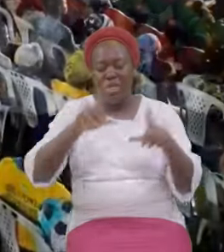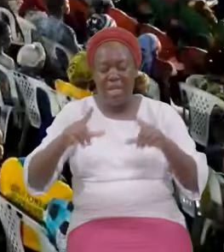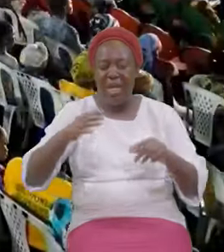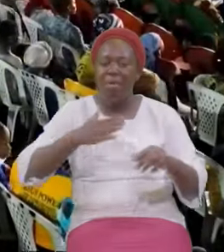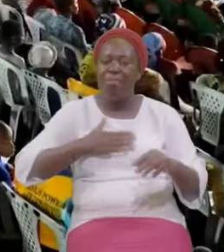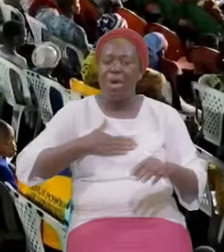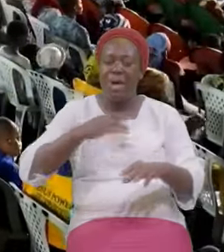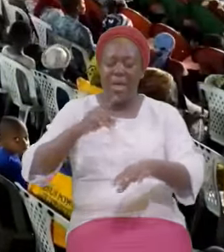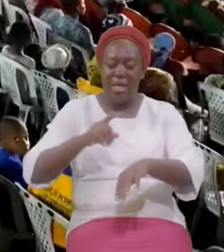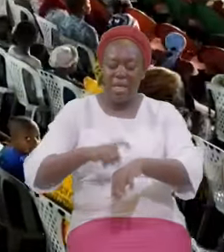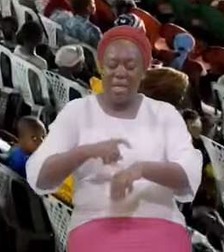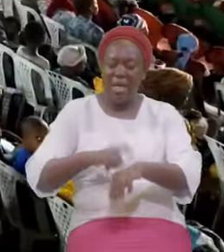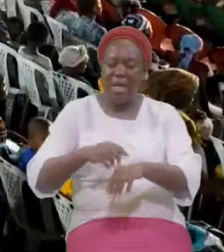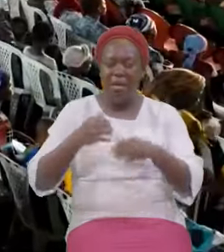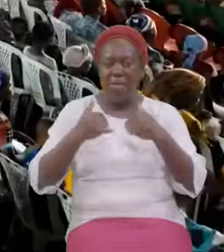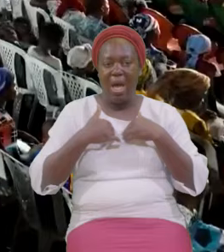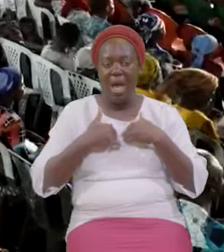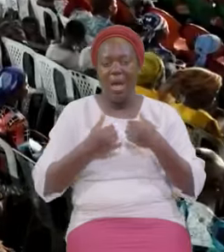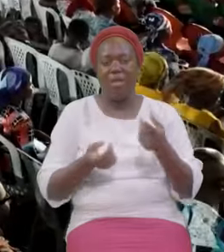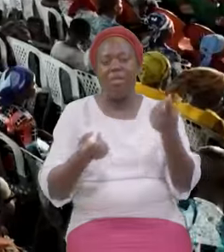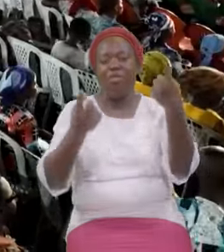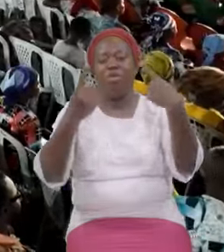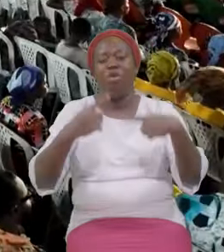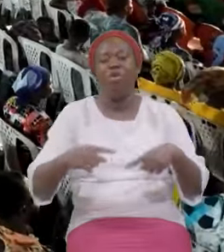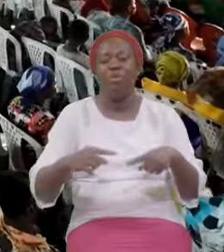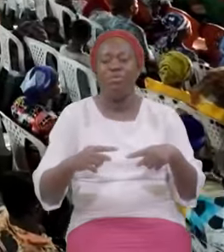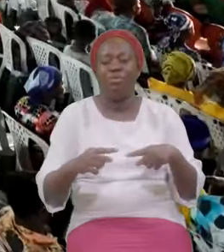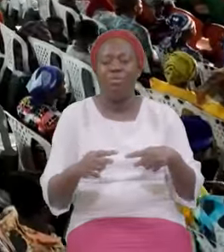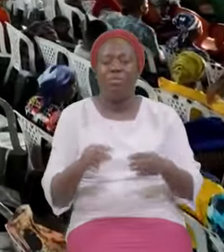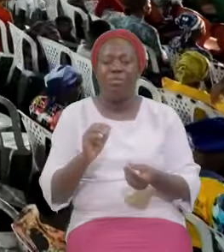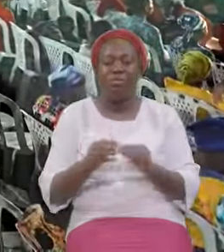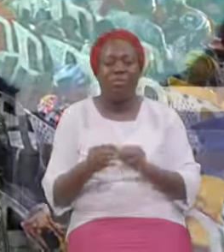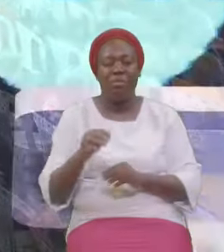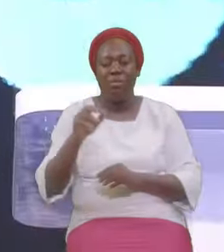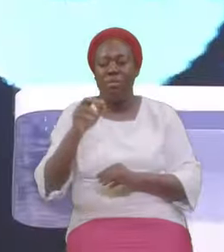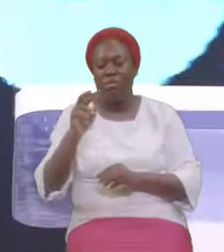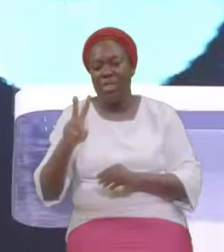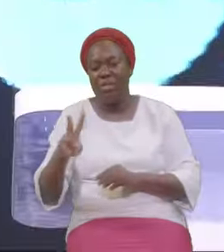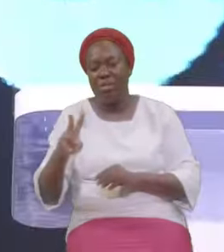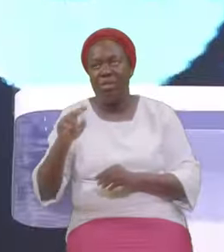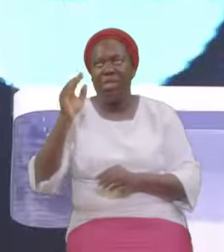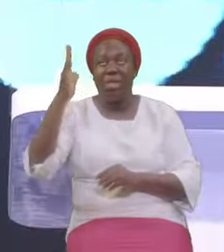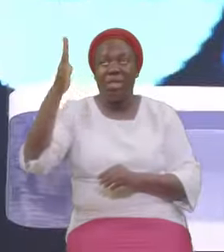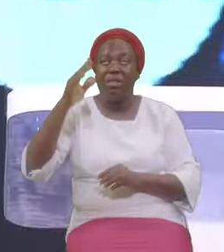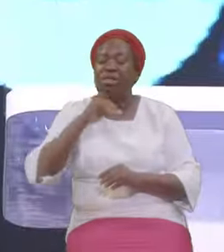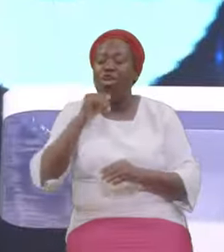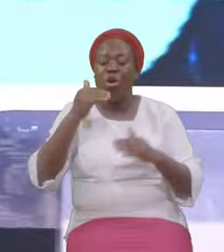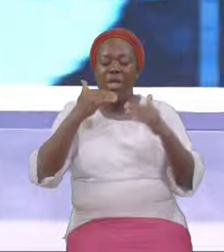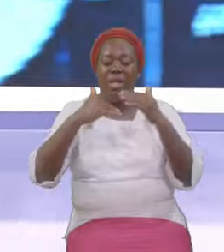has come. Number two is unlimited power to